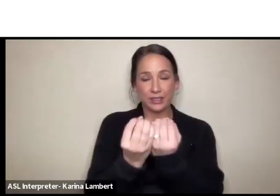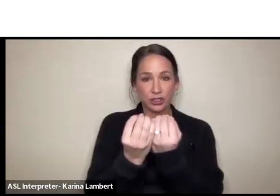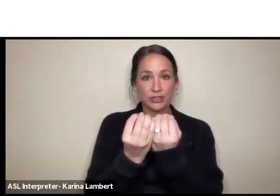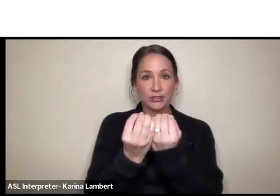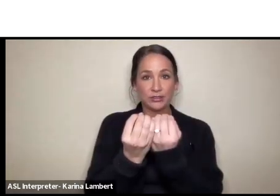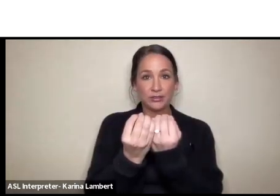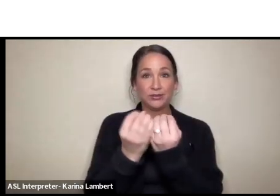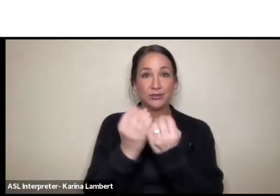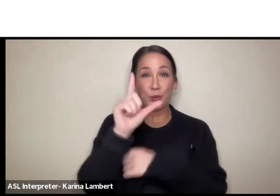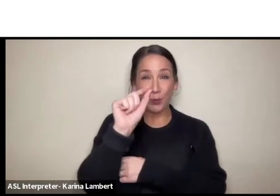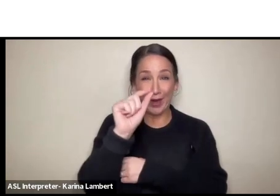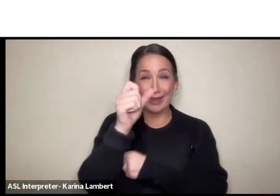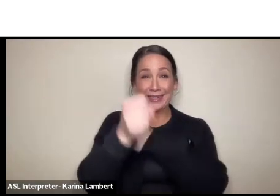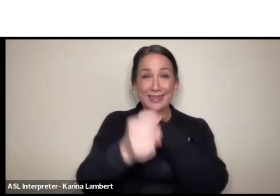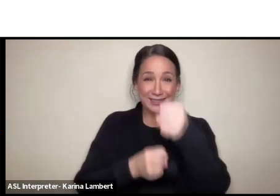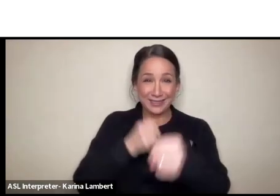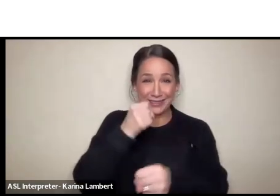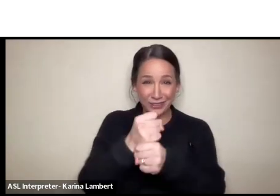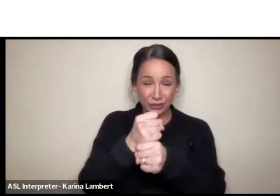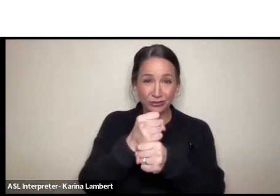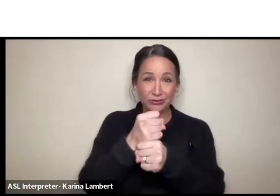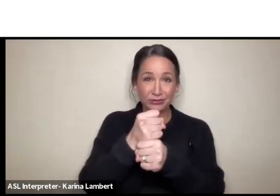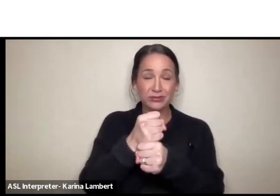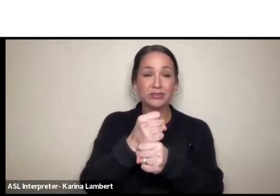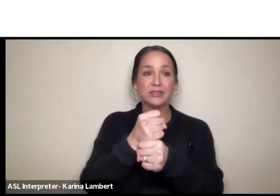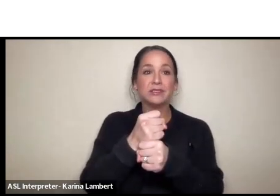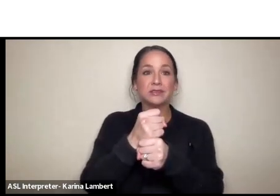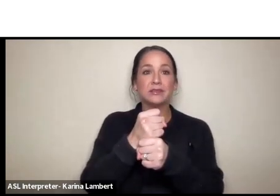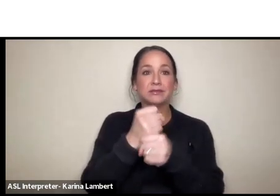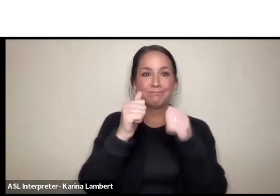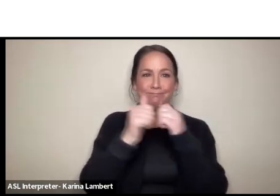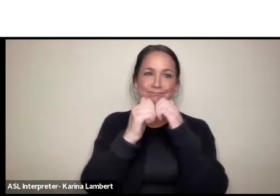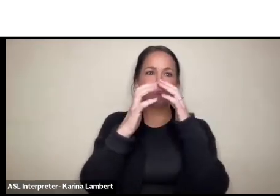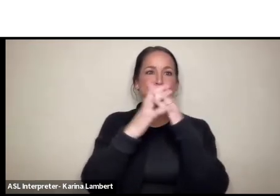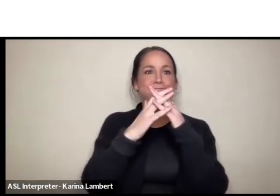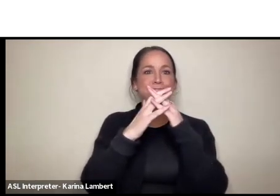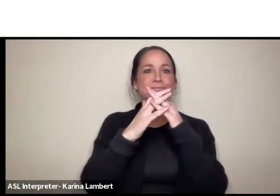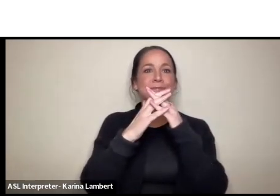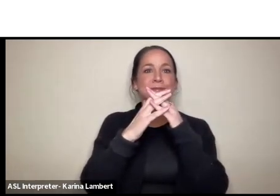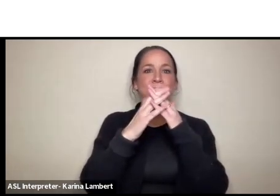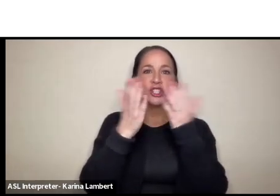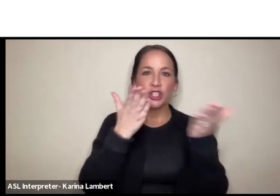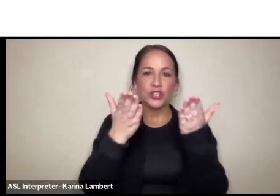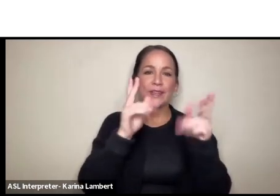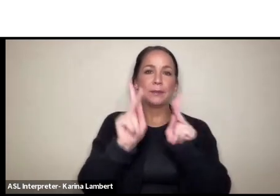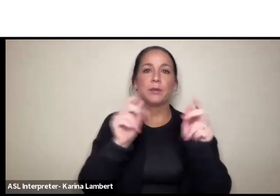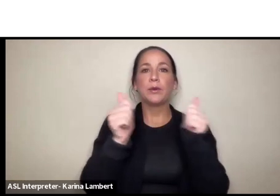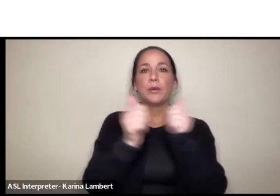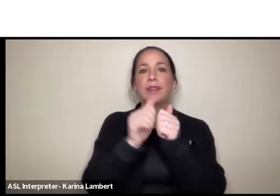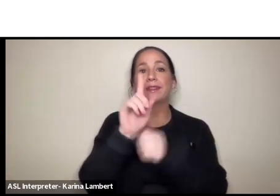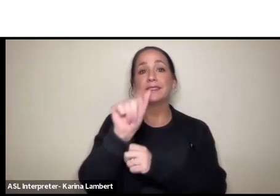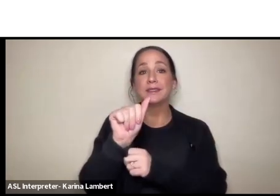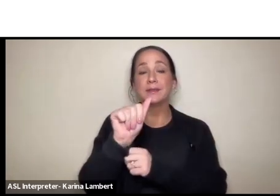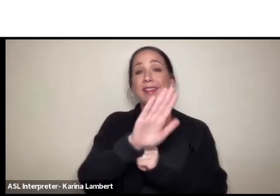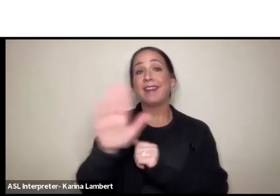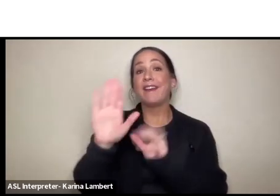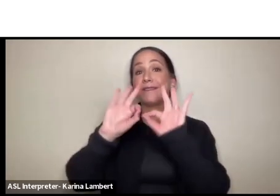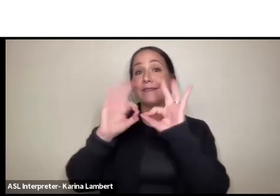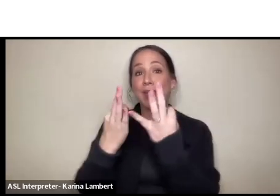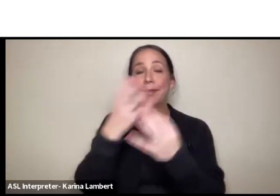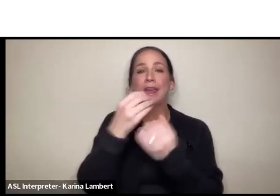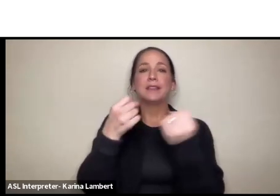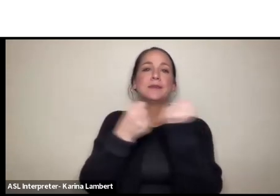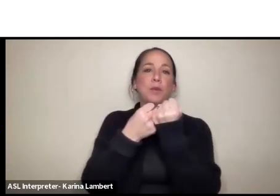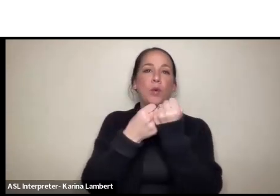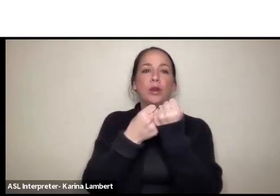20 years in the works of serving people with disabilities, their families, and their support